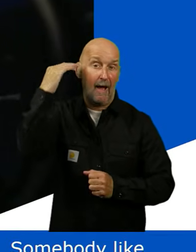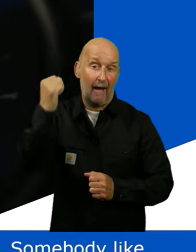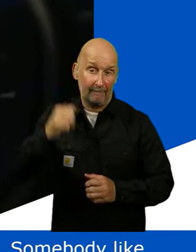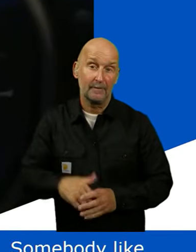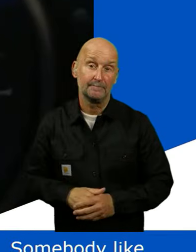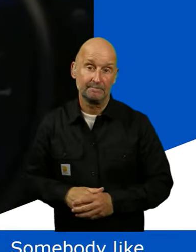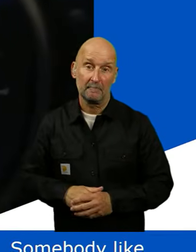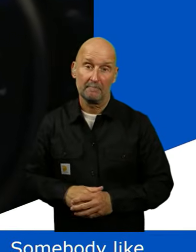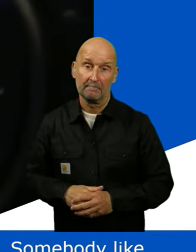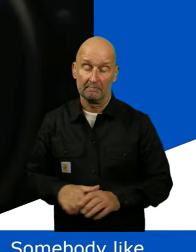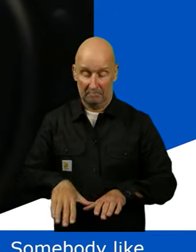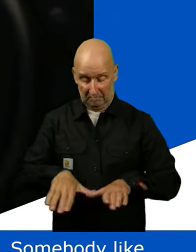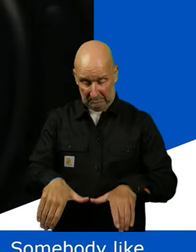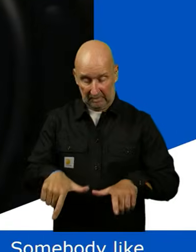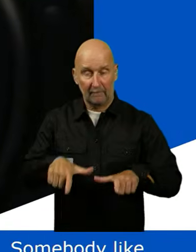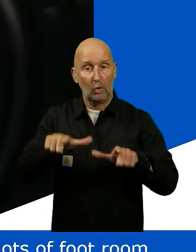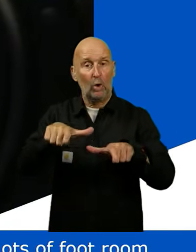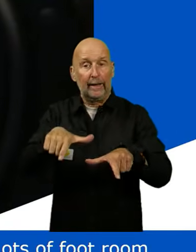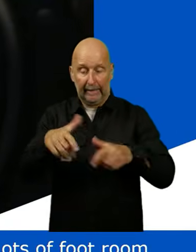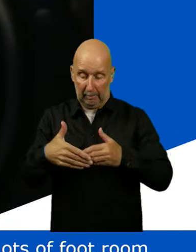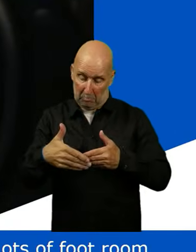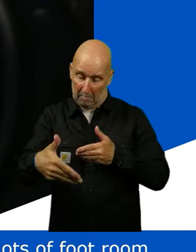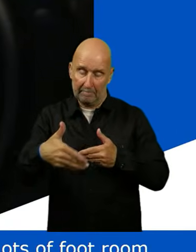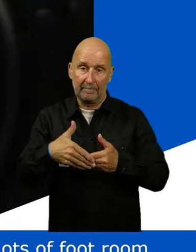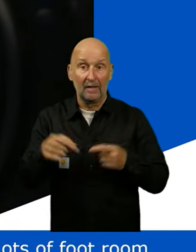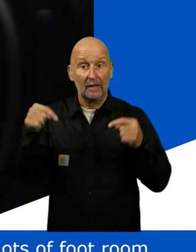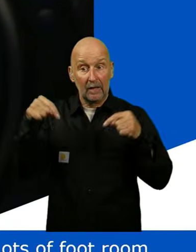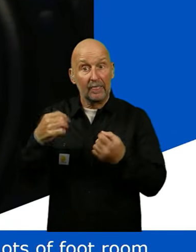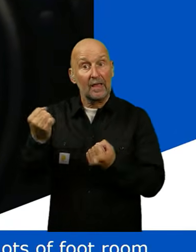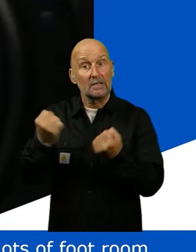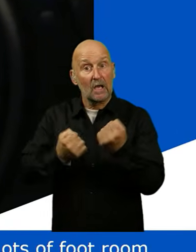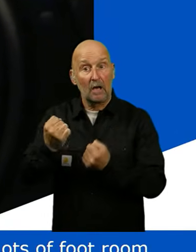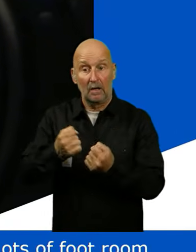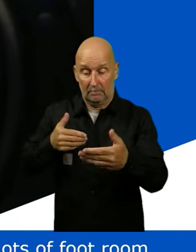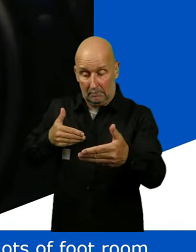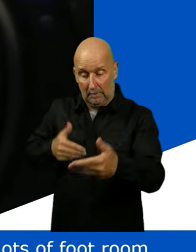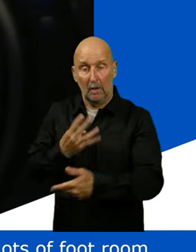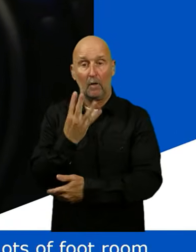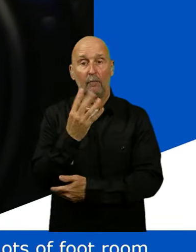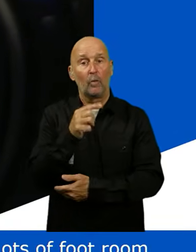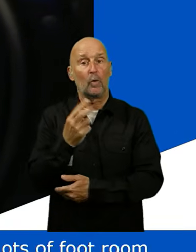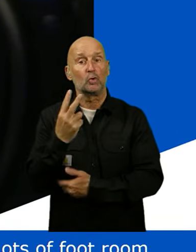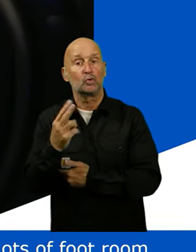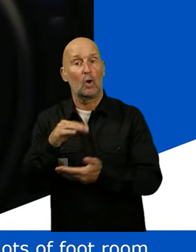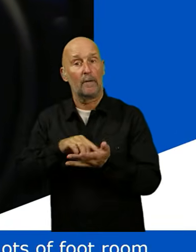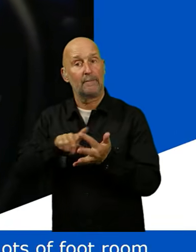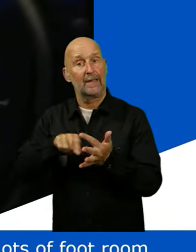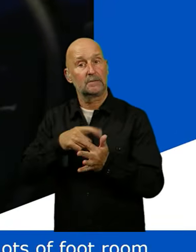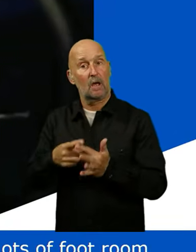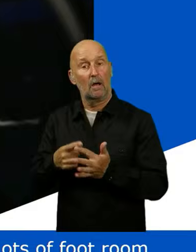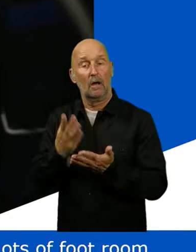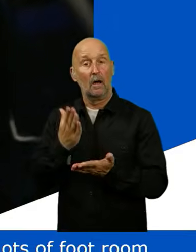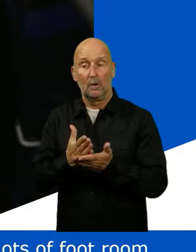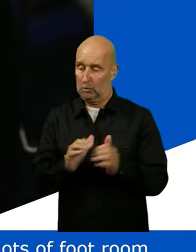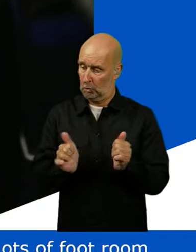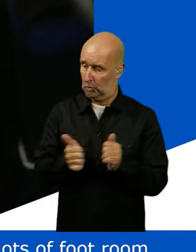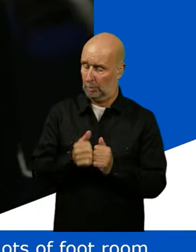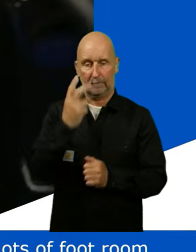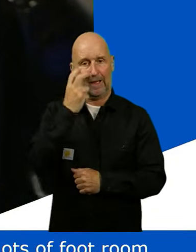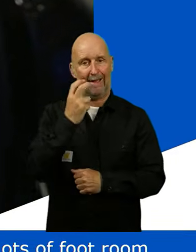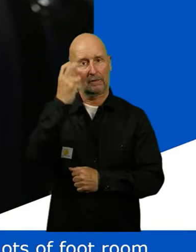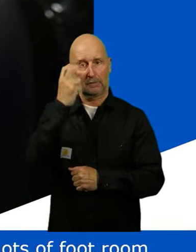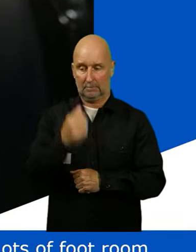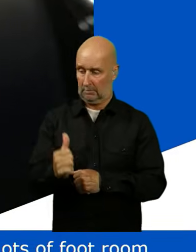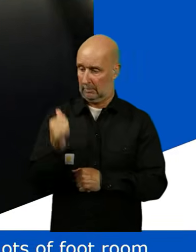there's a good amount of knee room here as well. And remember, this is a car that's around 4.2 metres long. You get all this adult-friendly space in the